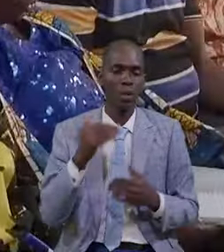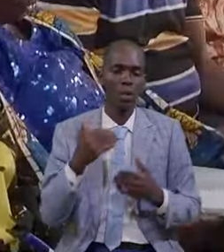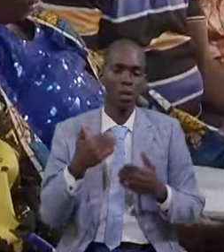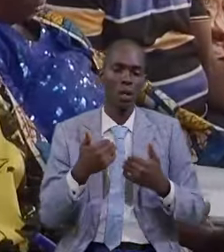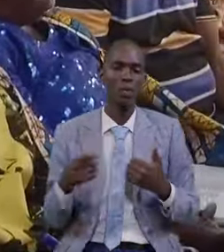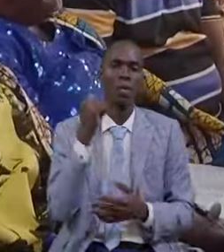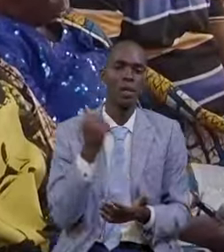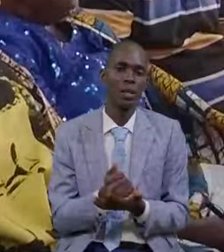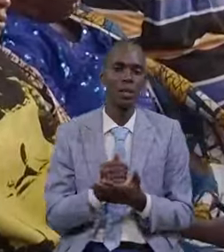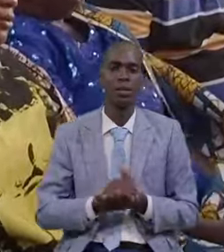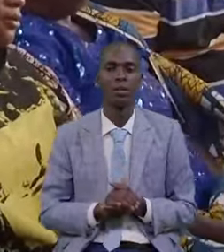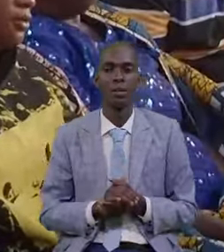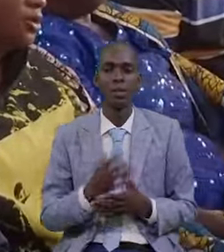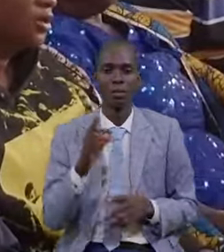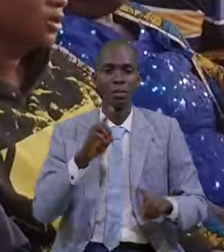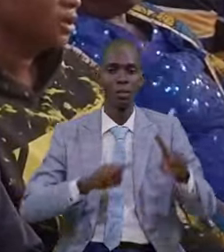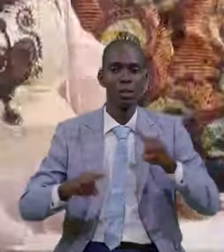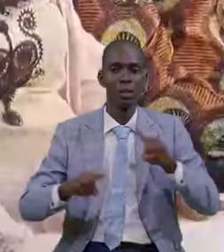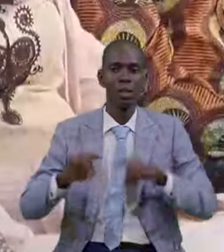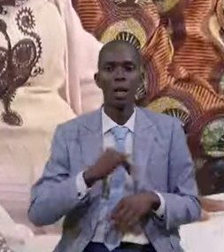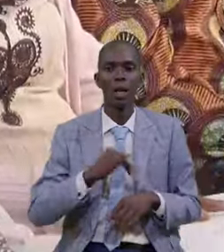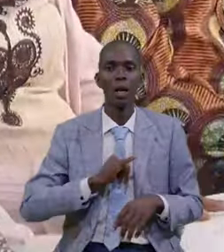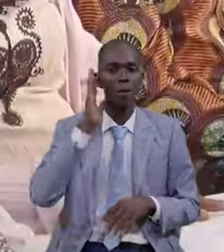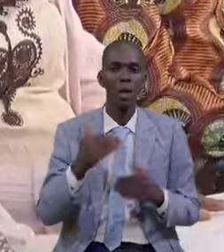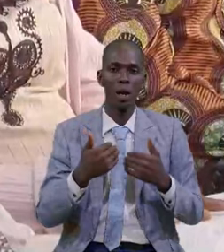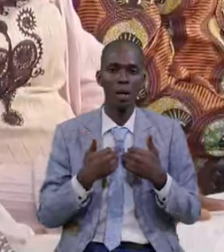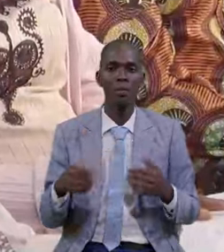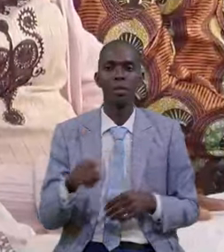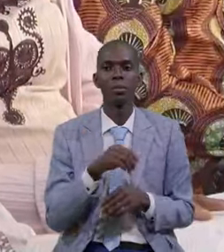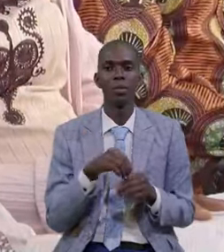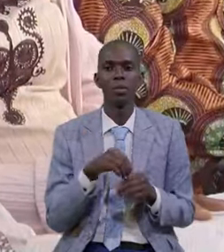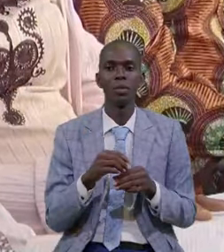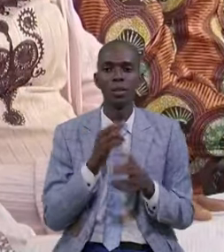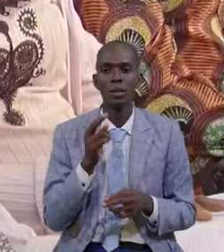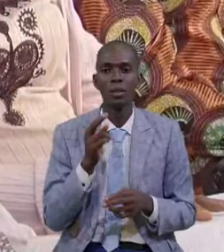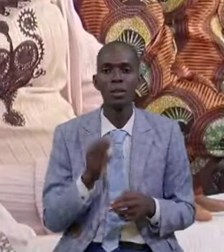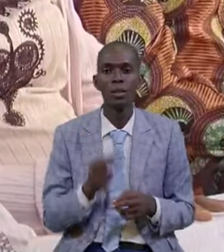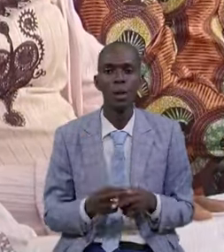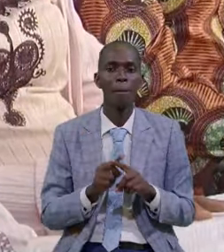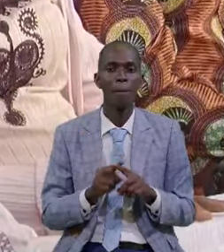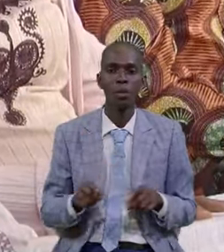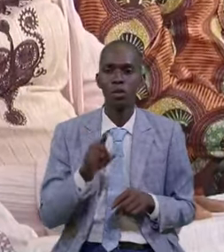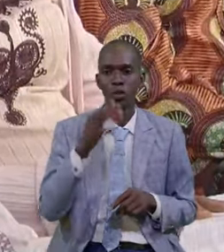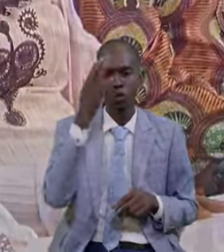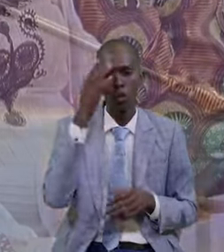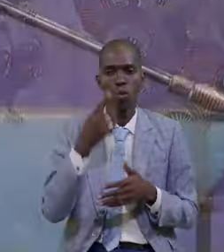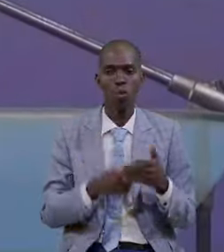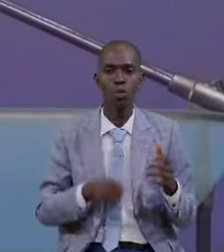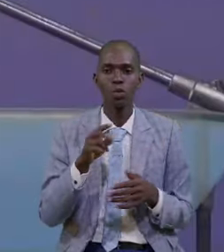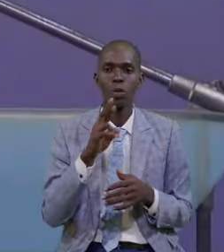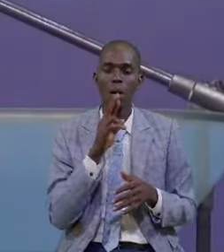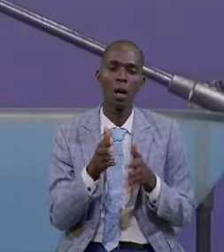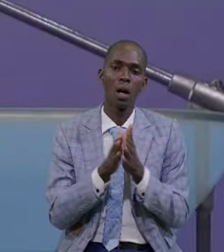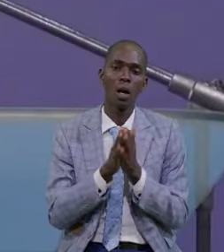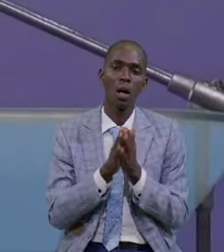And I will have them. But you know, what you are praying for. You know what you